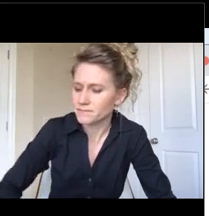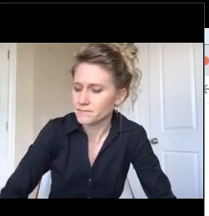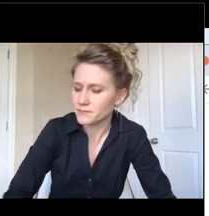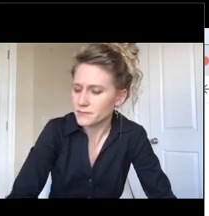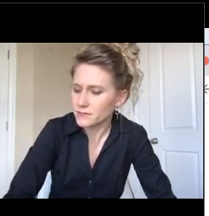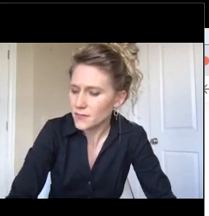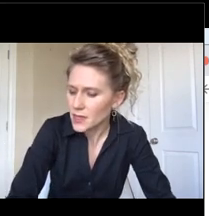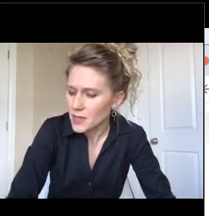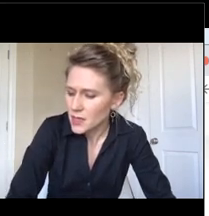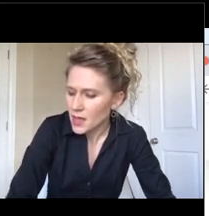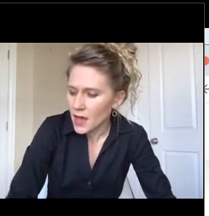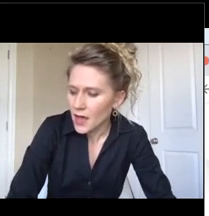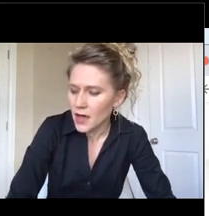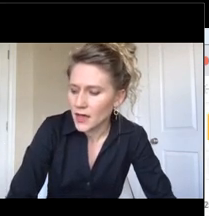at.